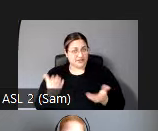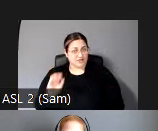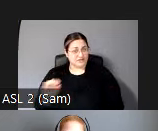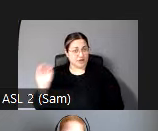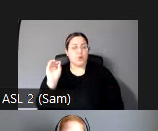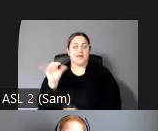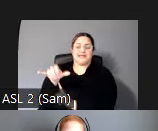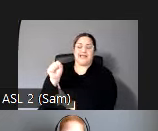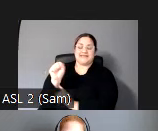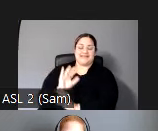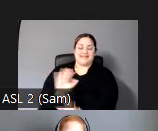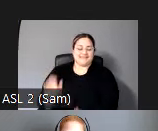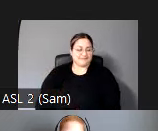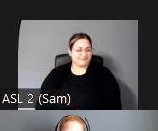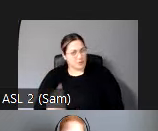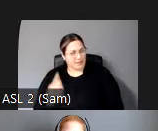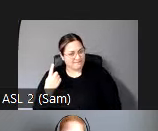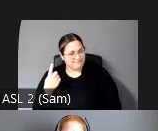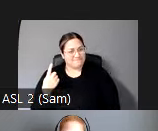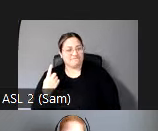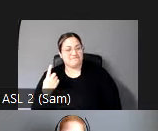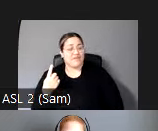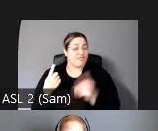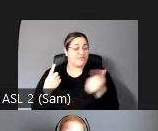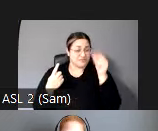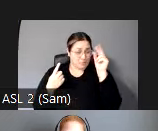got. So is Ontario dementia ready?